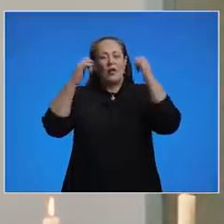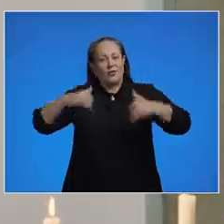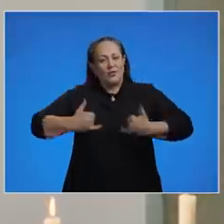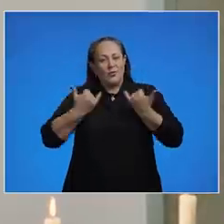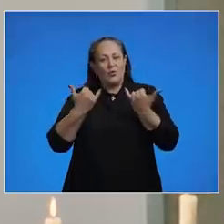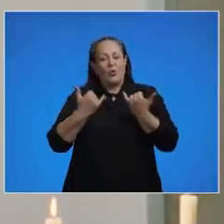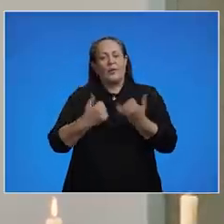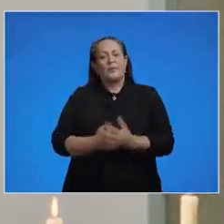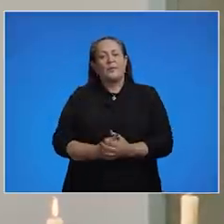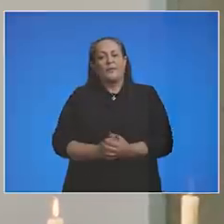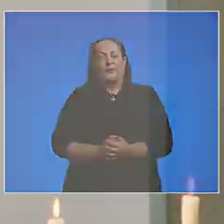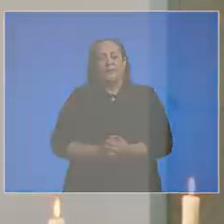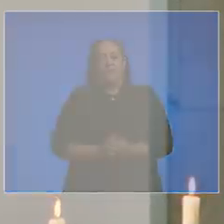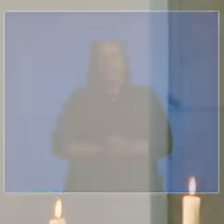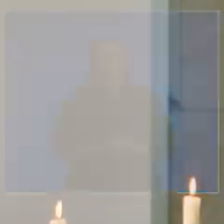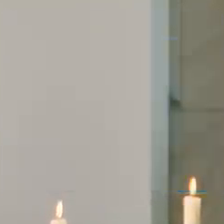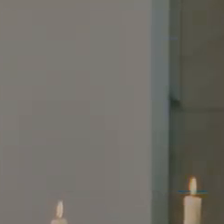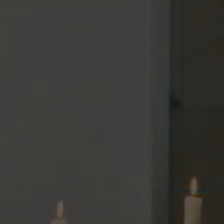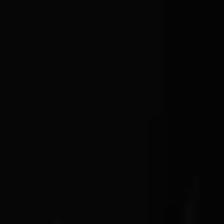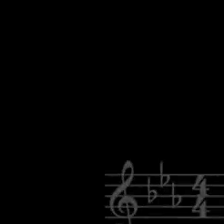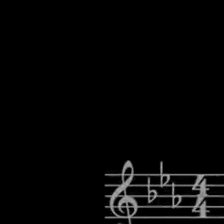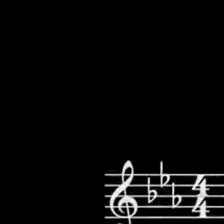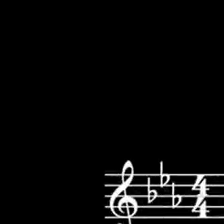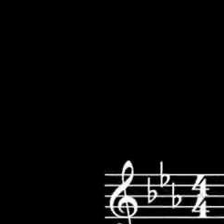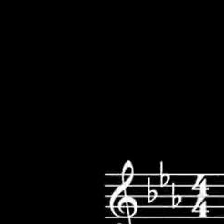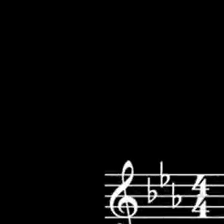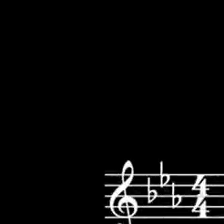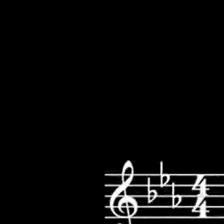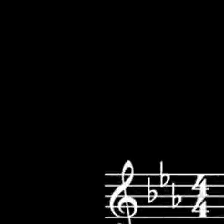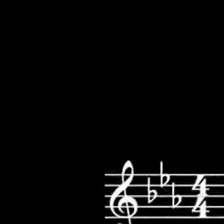as in joyful celebration we acclaim.